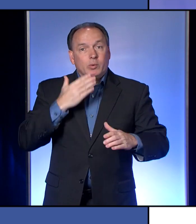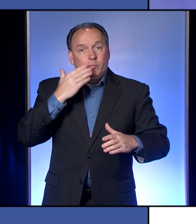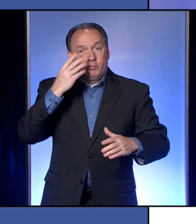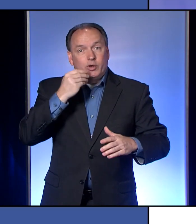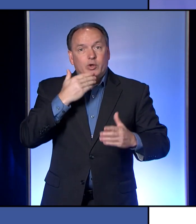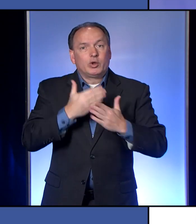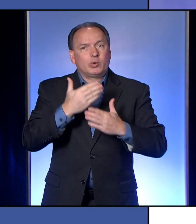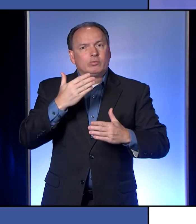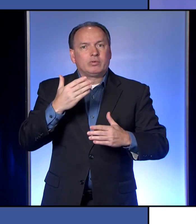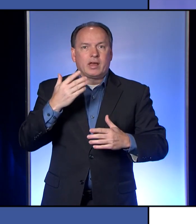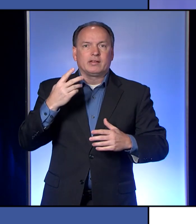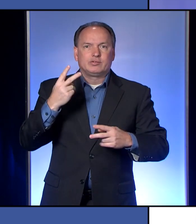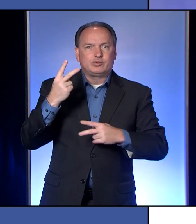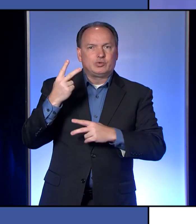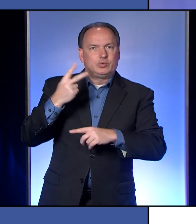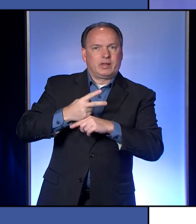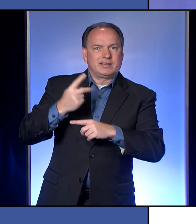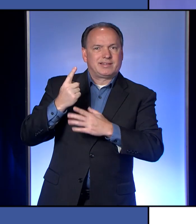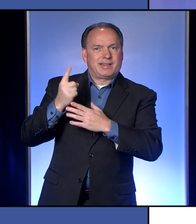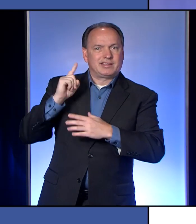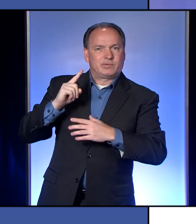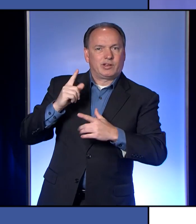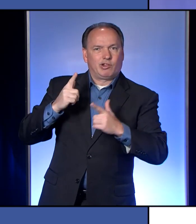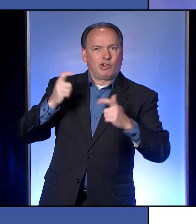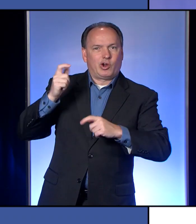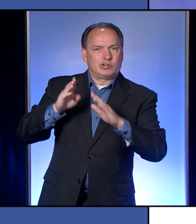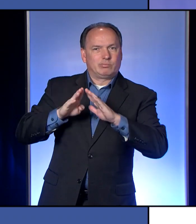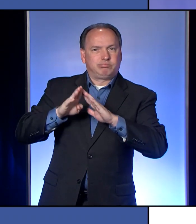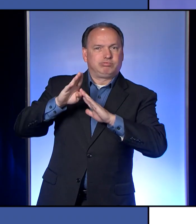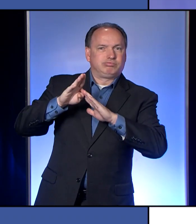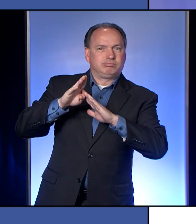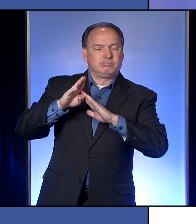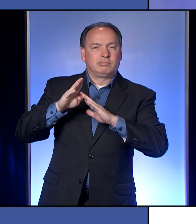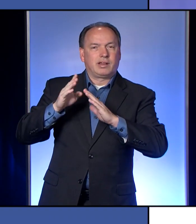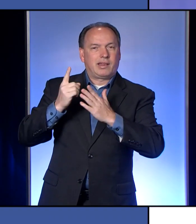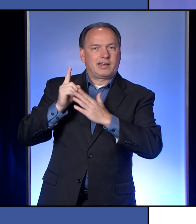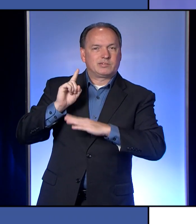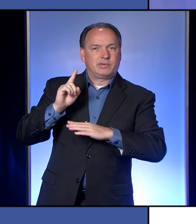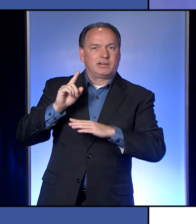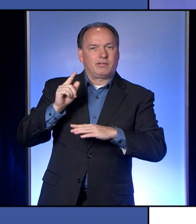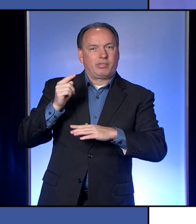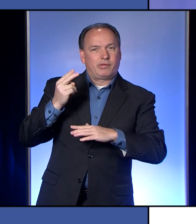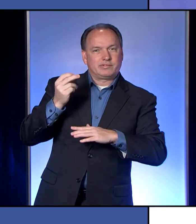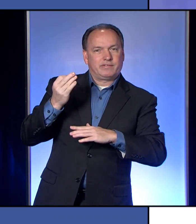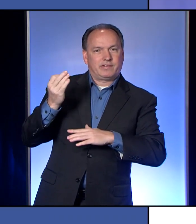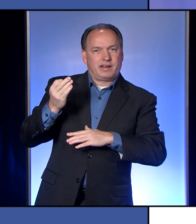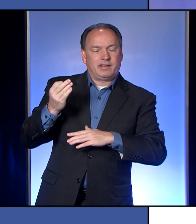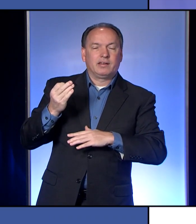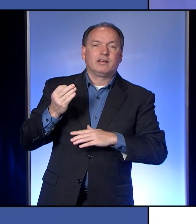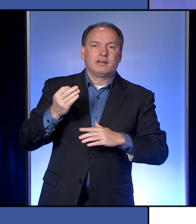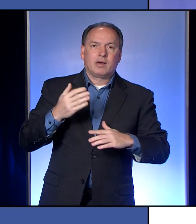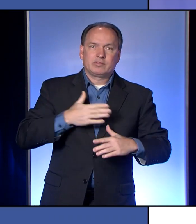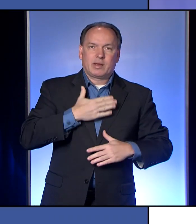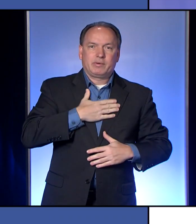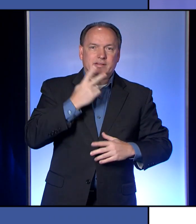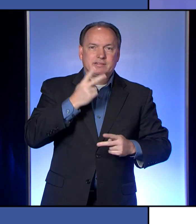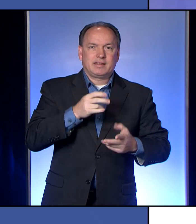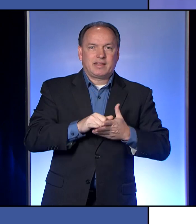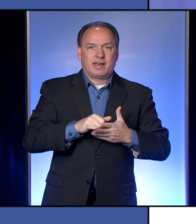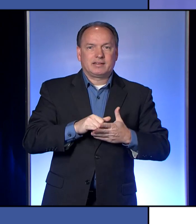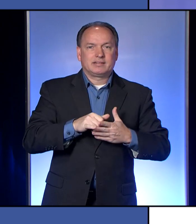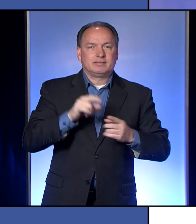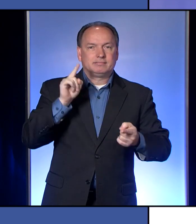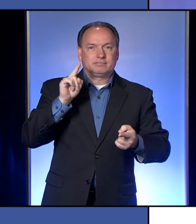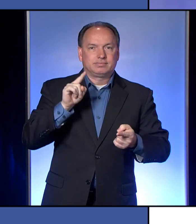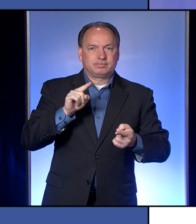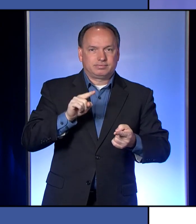really large spike days for us, in Erie County a week ago, and I was glad to see that kind